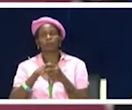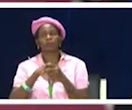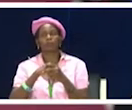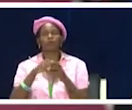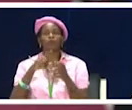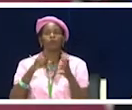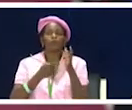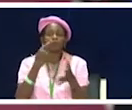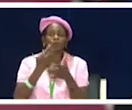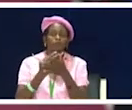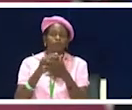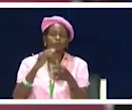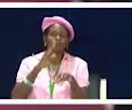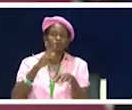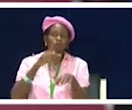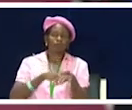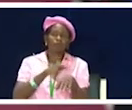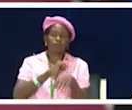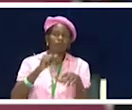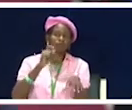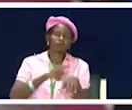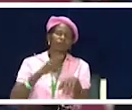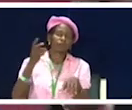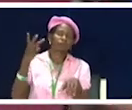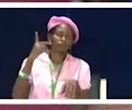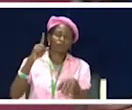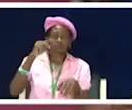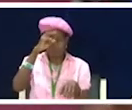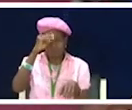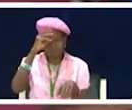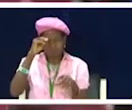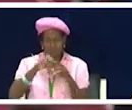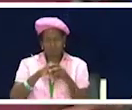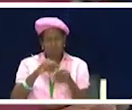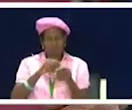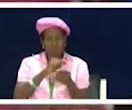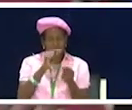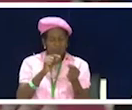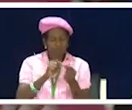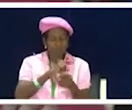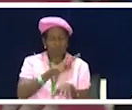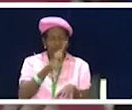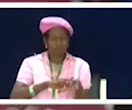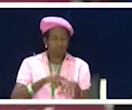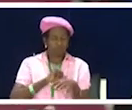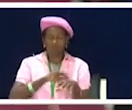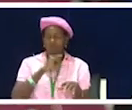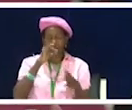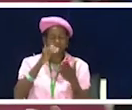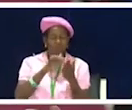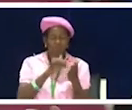Once upon a time, there was a man in a particular nation, and I won't mention names,